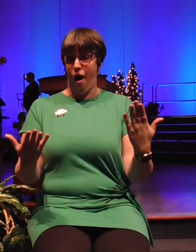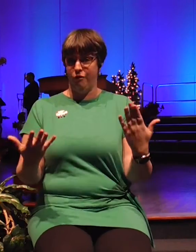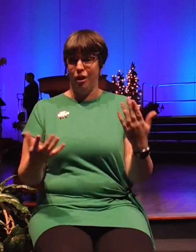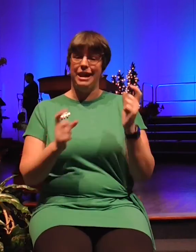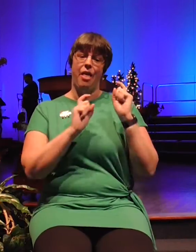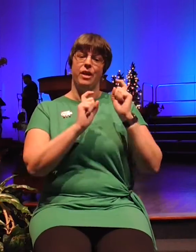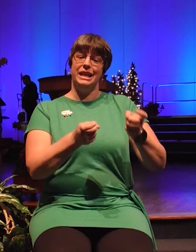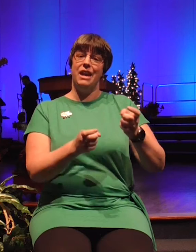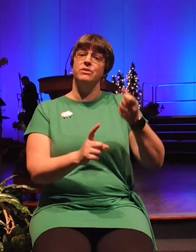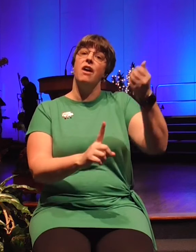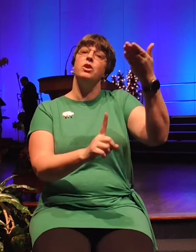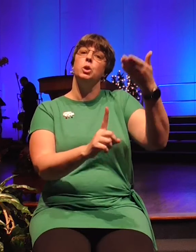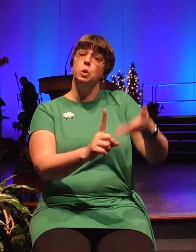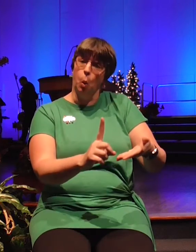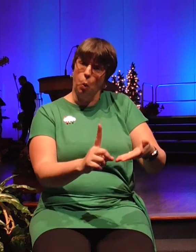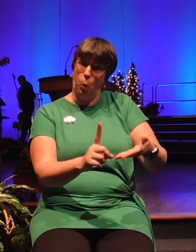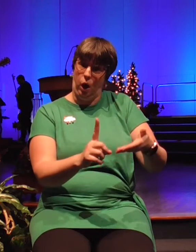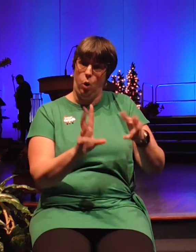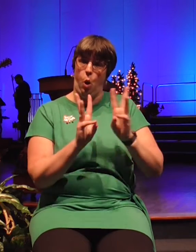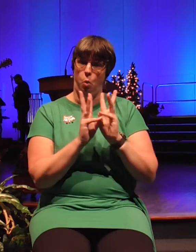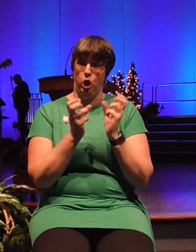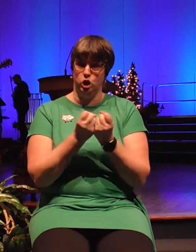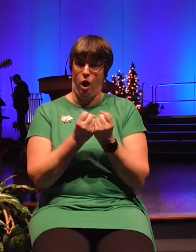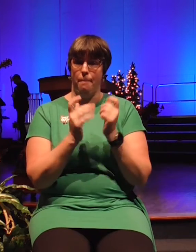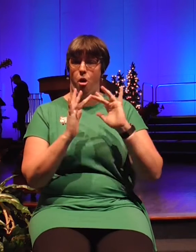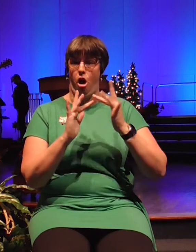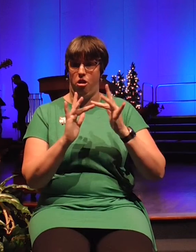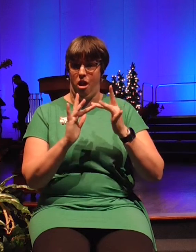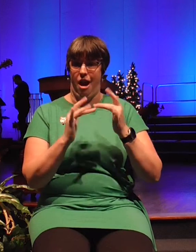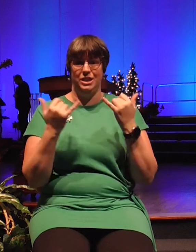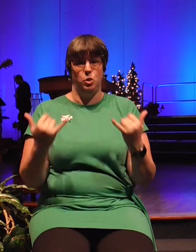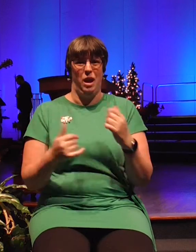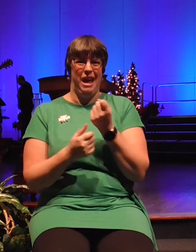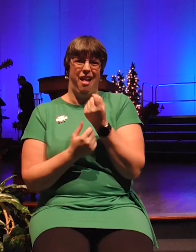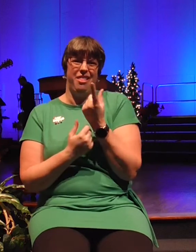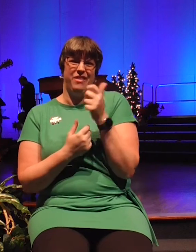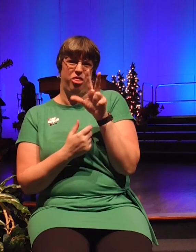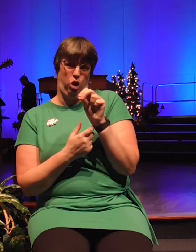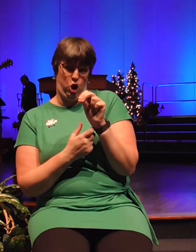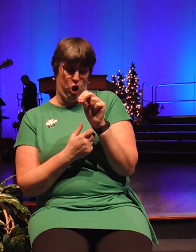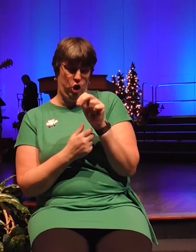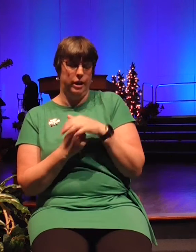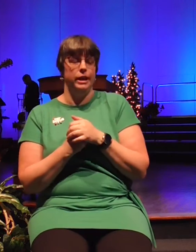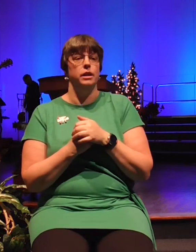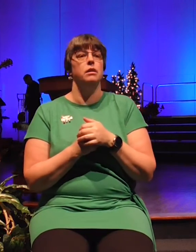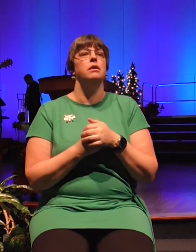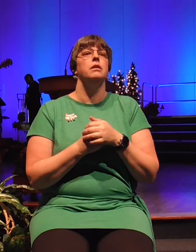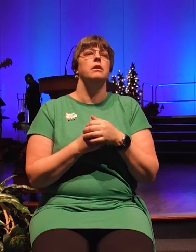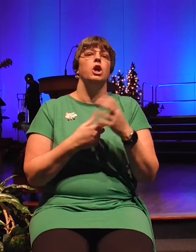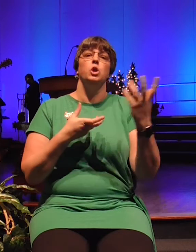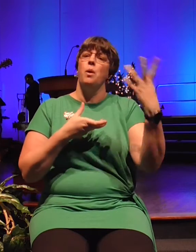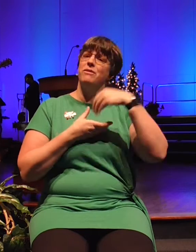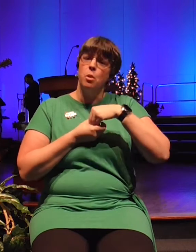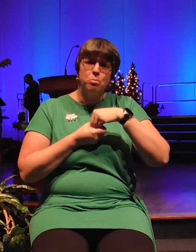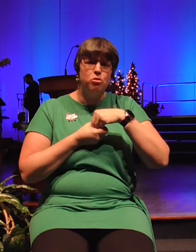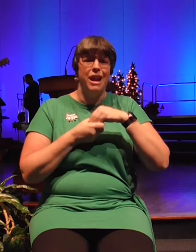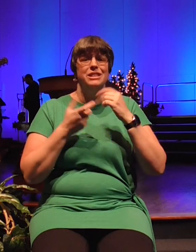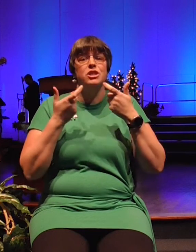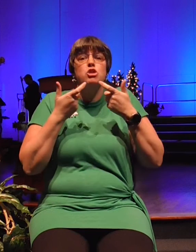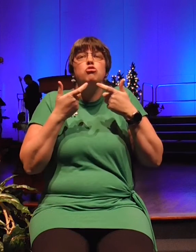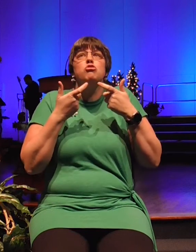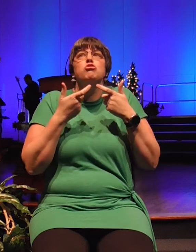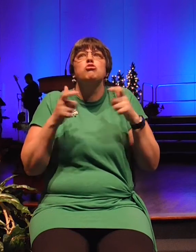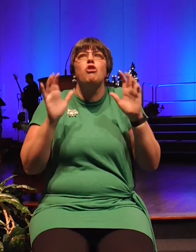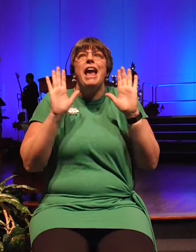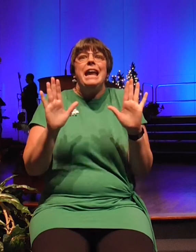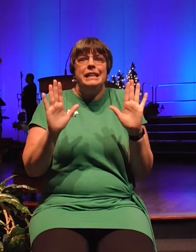of You workshop at 11:30 online. Come and embrace the greatest gift of this holiday